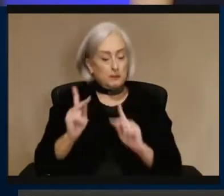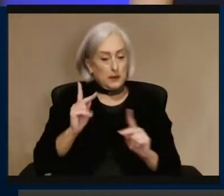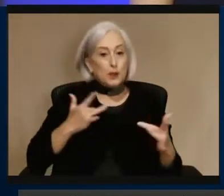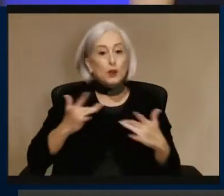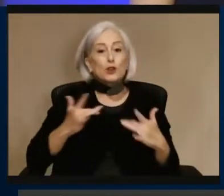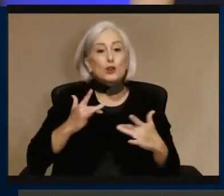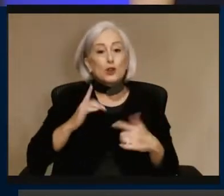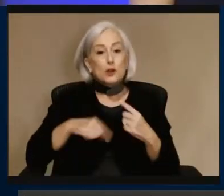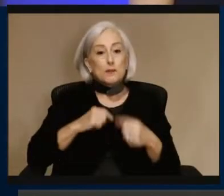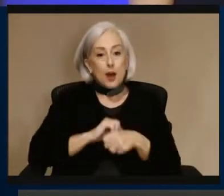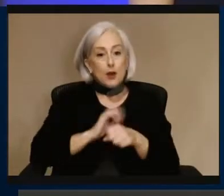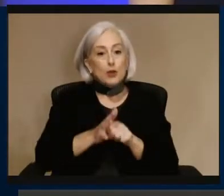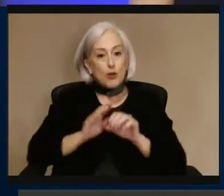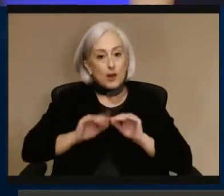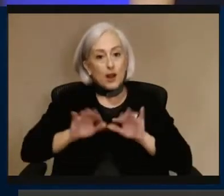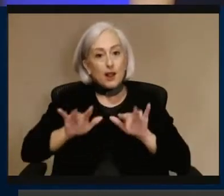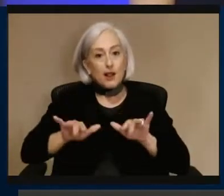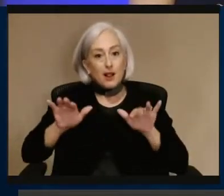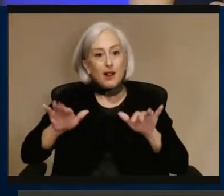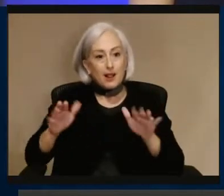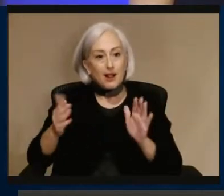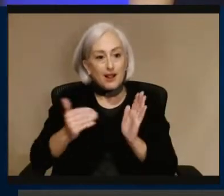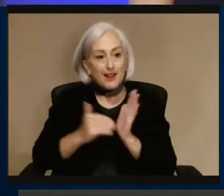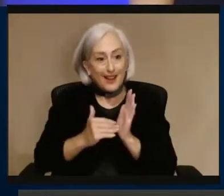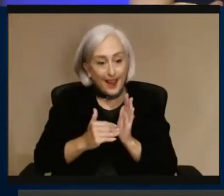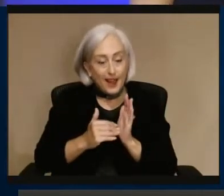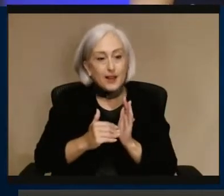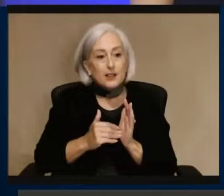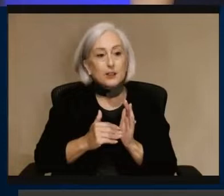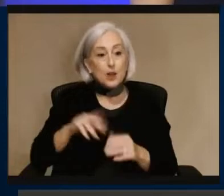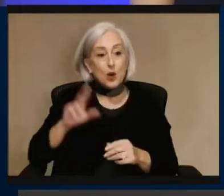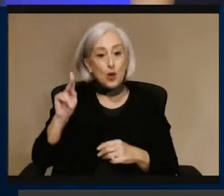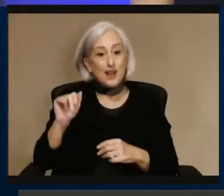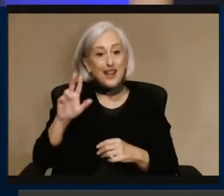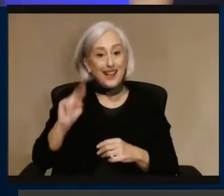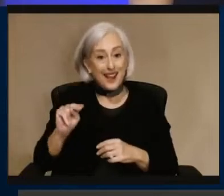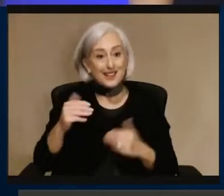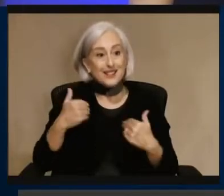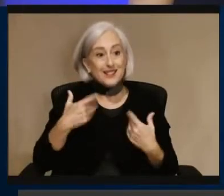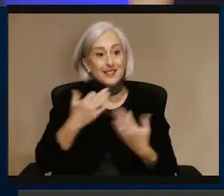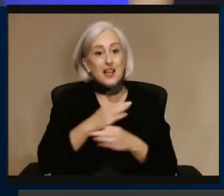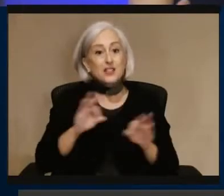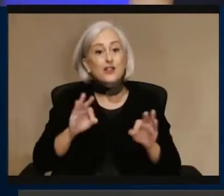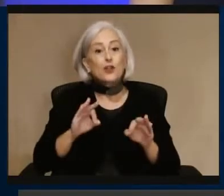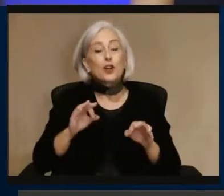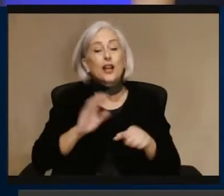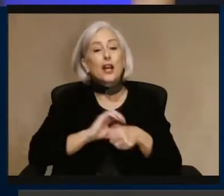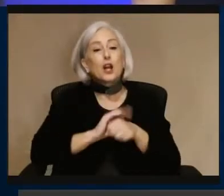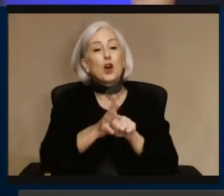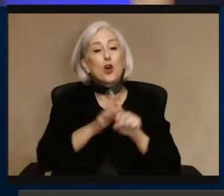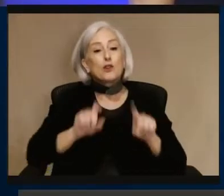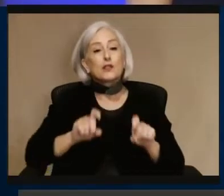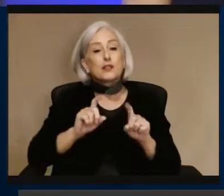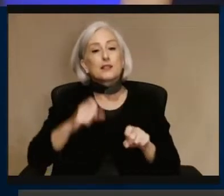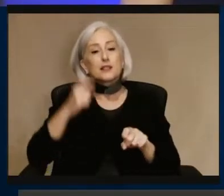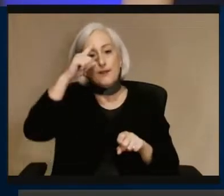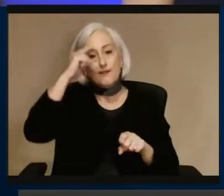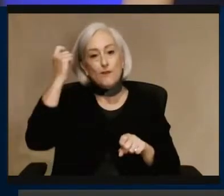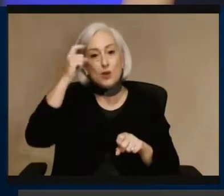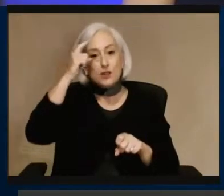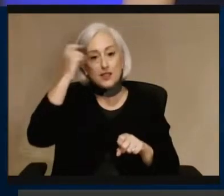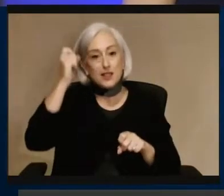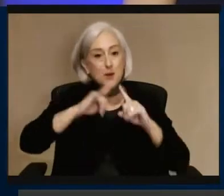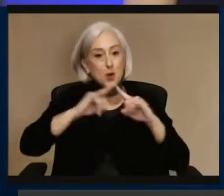to wane, Kansas is now providing free COVID-19 testing for summer camps this summer. How important is that going to be as far as we talk